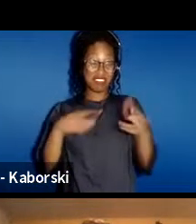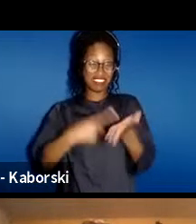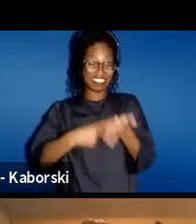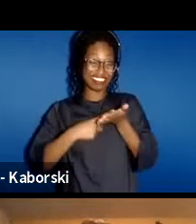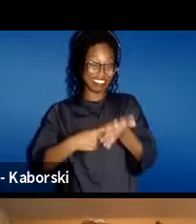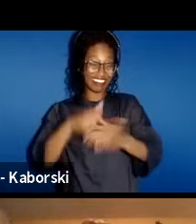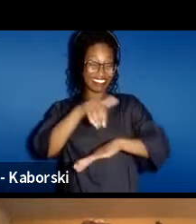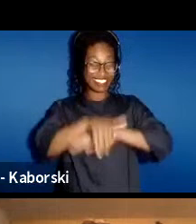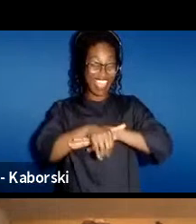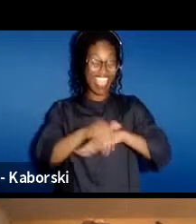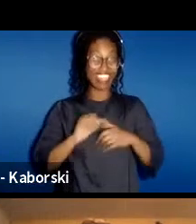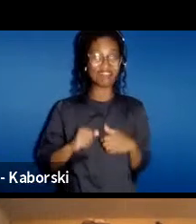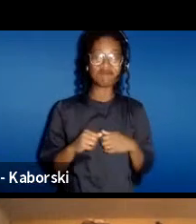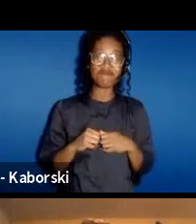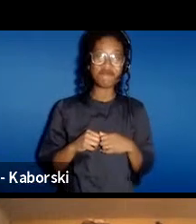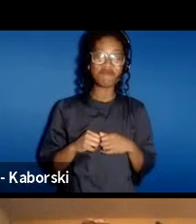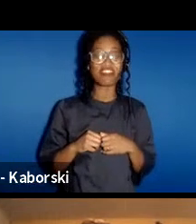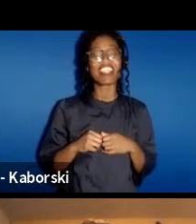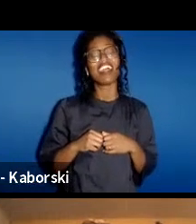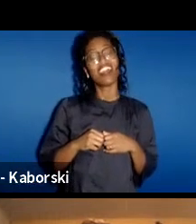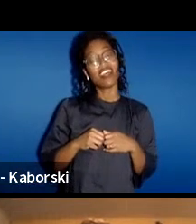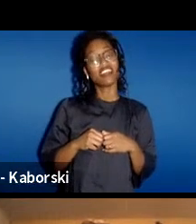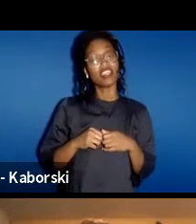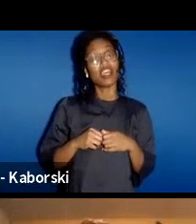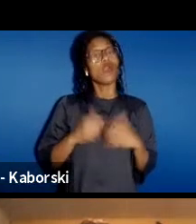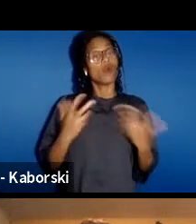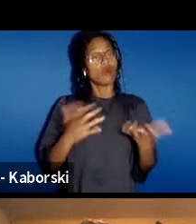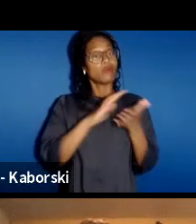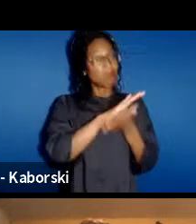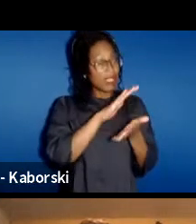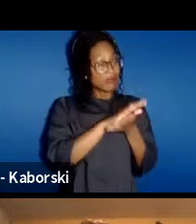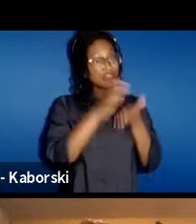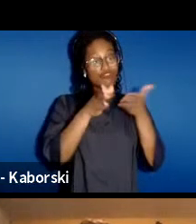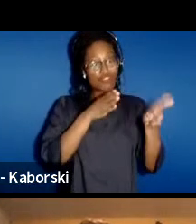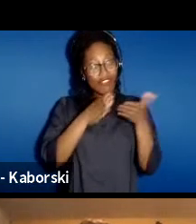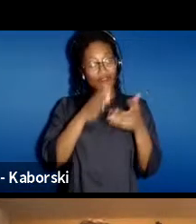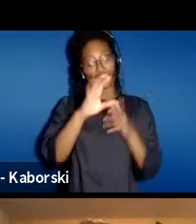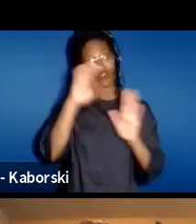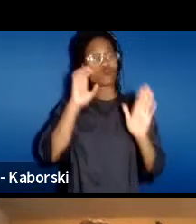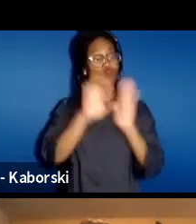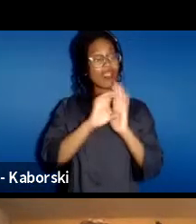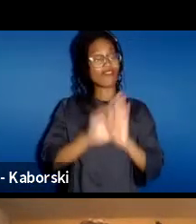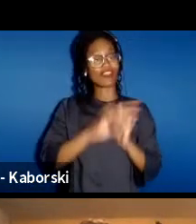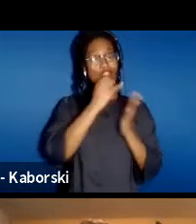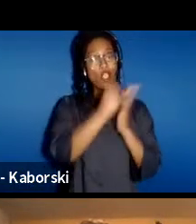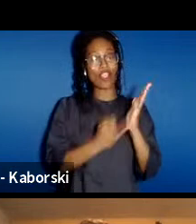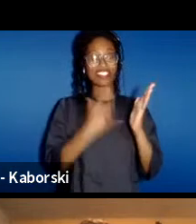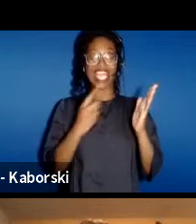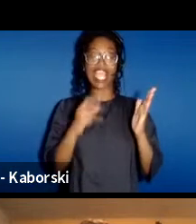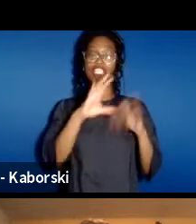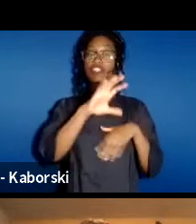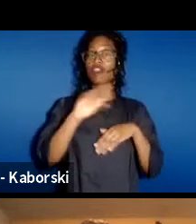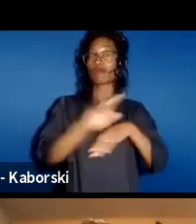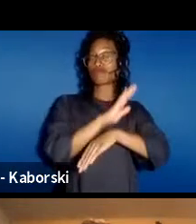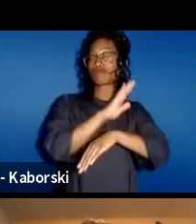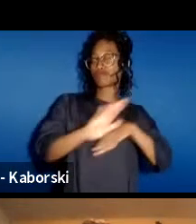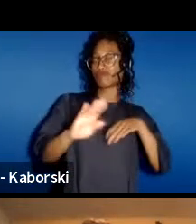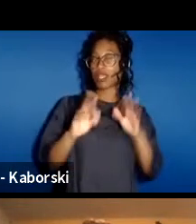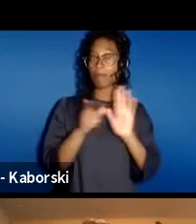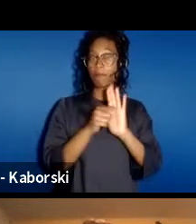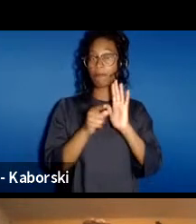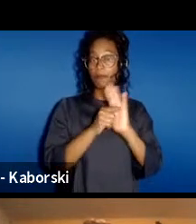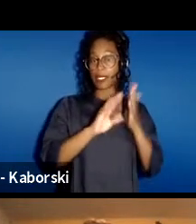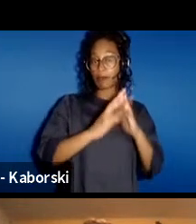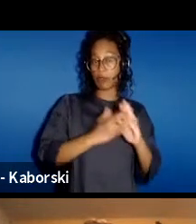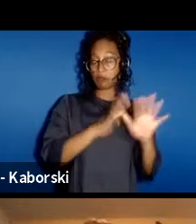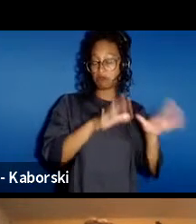tonight. So we, in addition to paper and serving the graphic arts and commercial print communities, we have also ventured